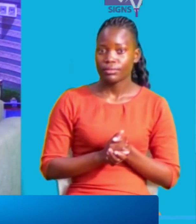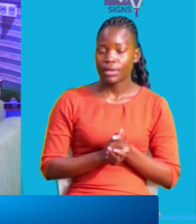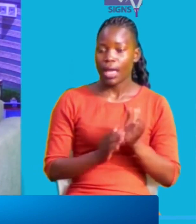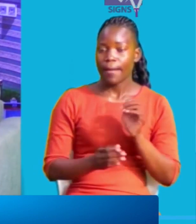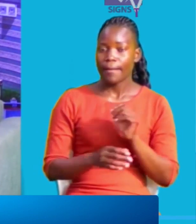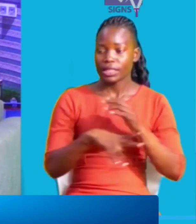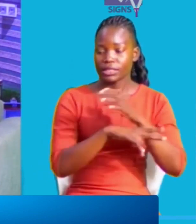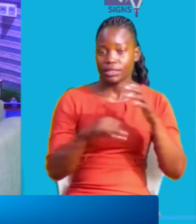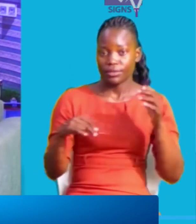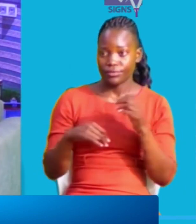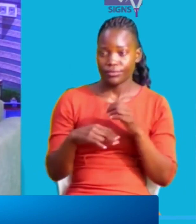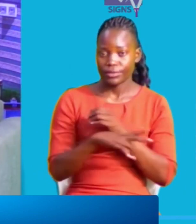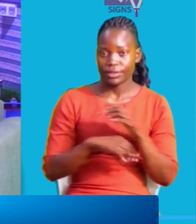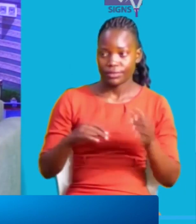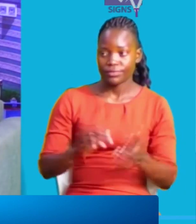Kuiba. Yeah.